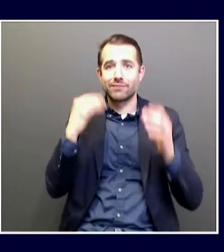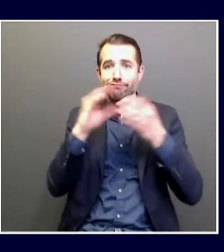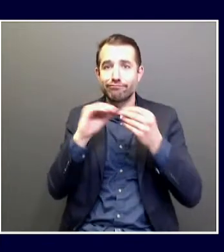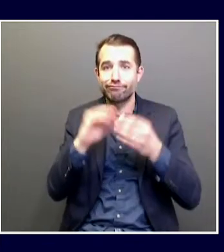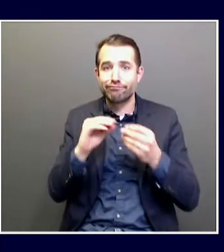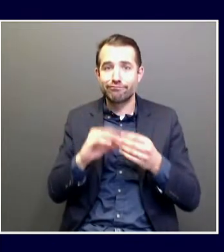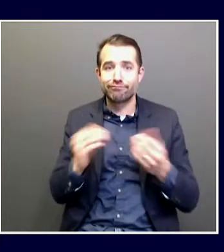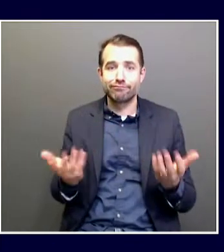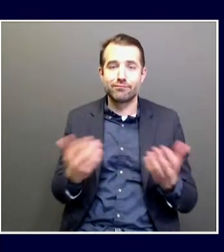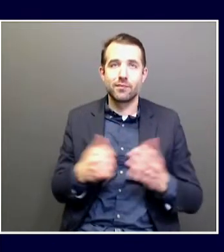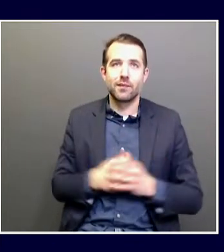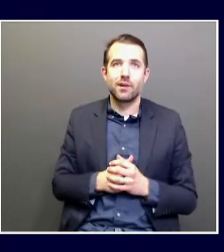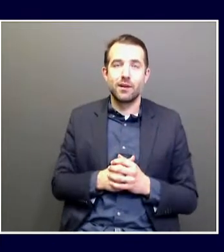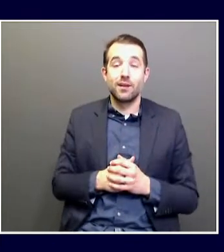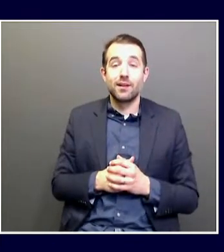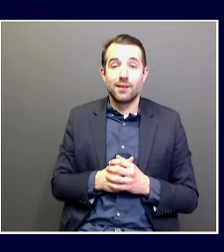wasn't,